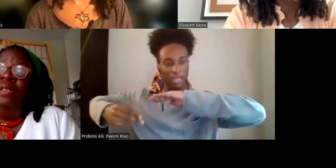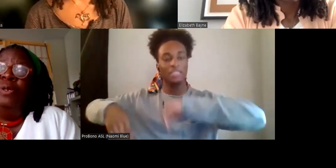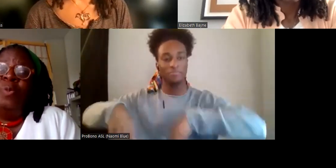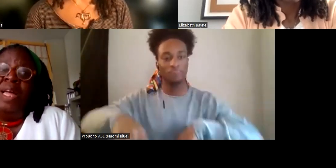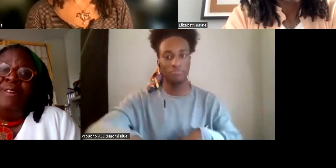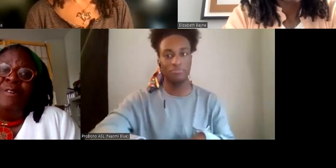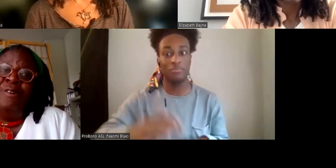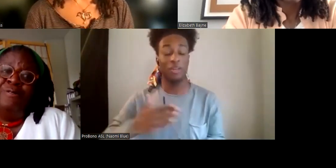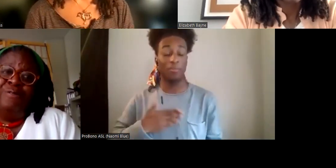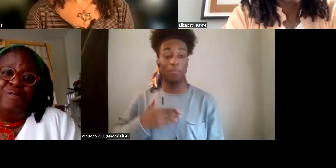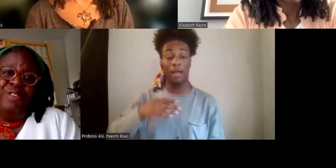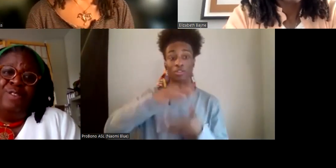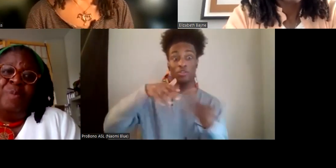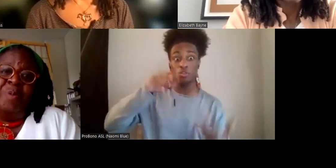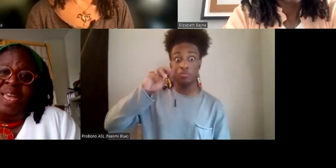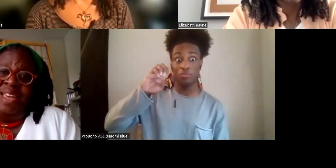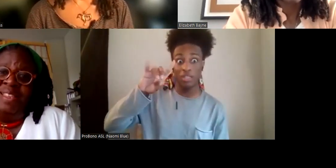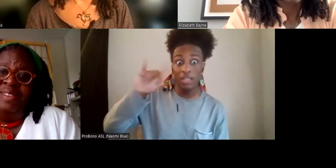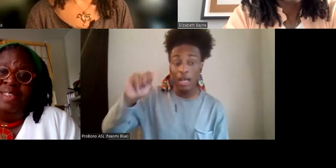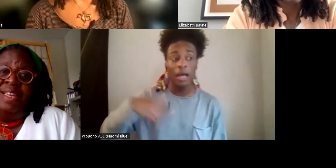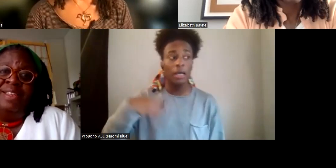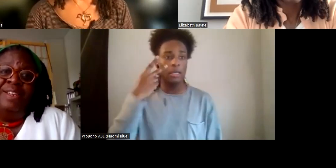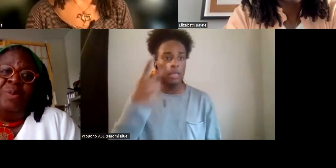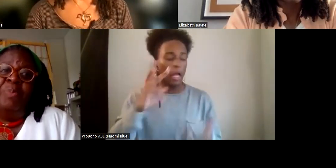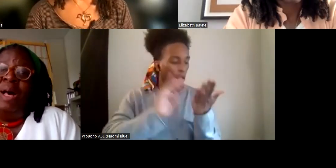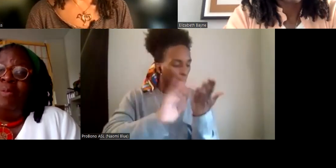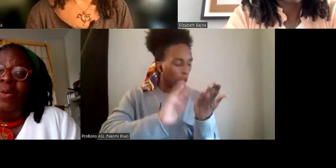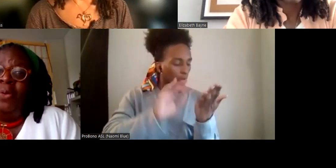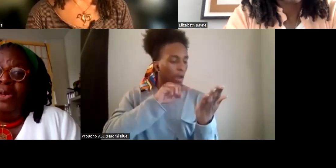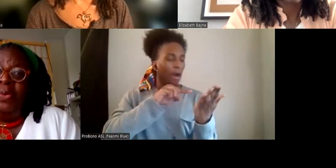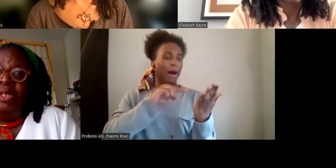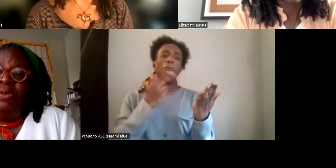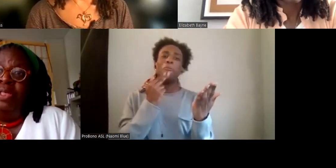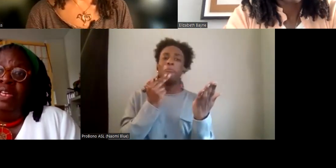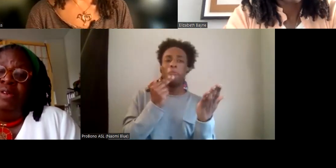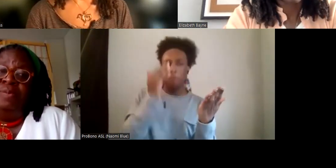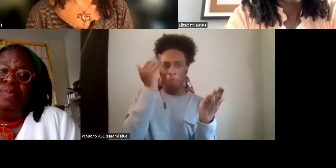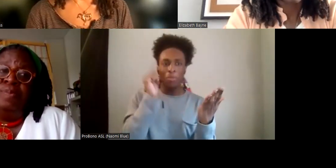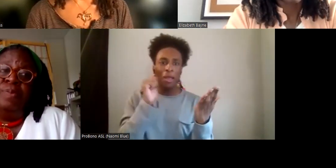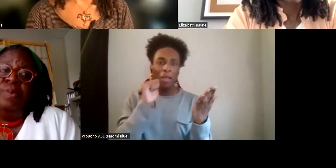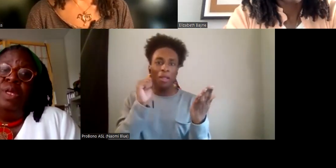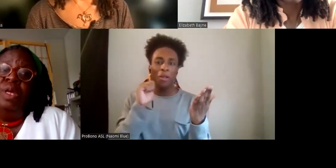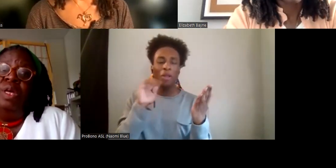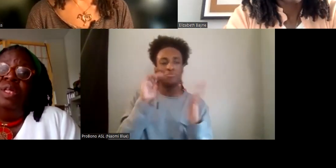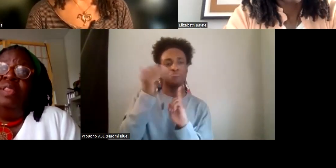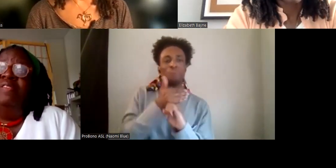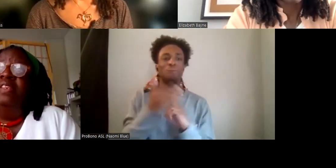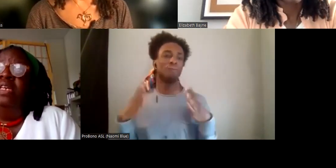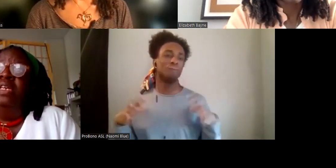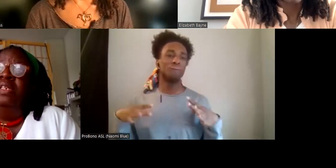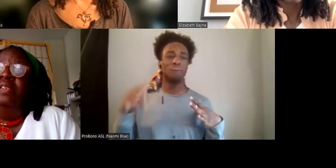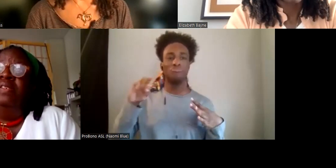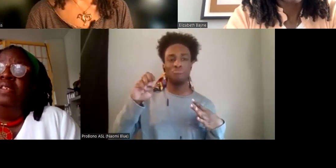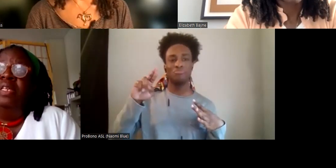of little Black girls dressed as mermaids, with popcorn going through the theater.